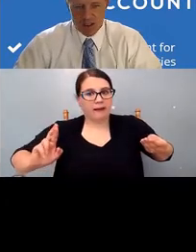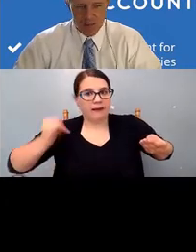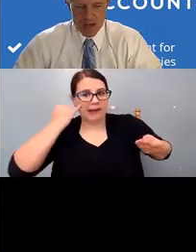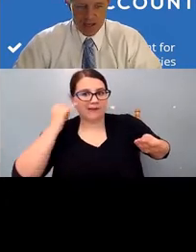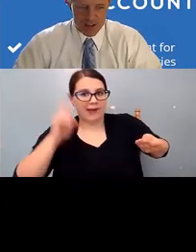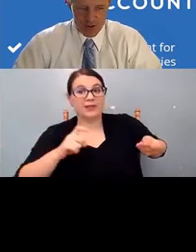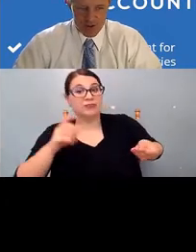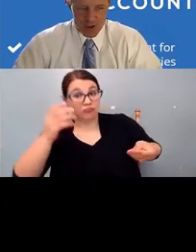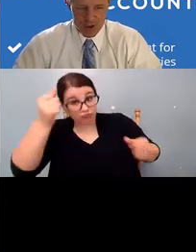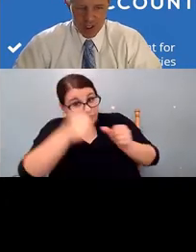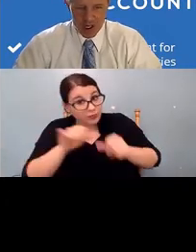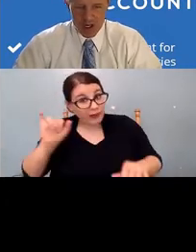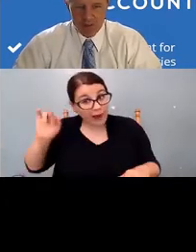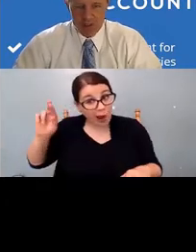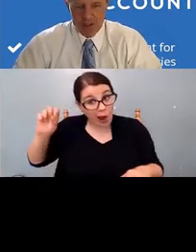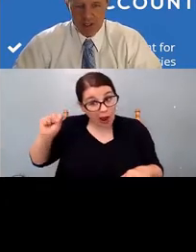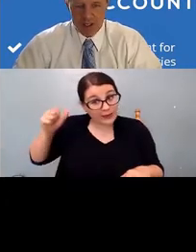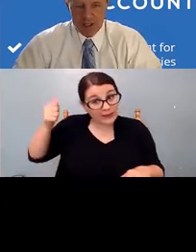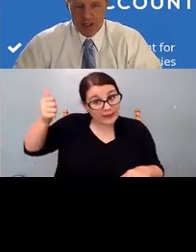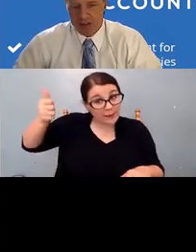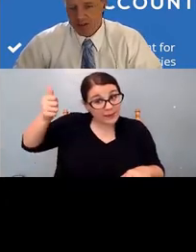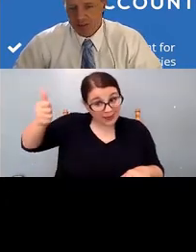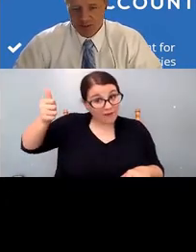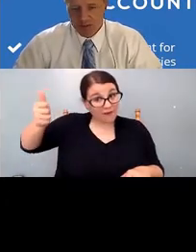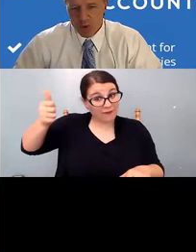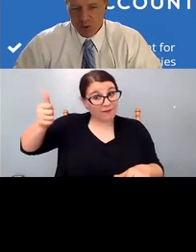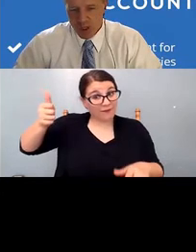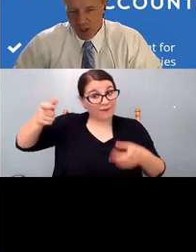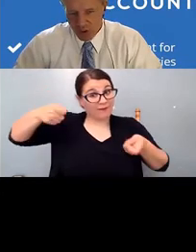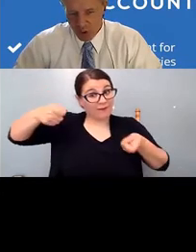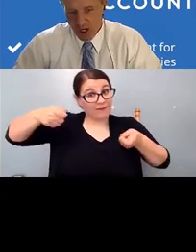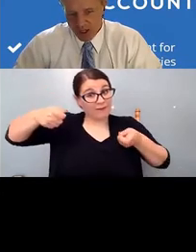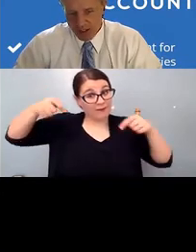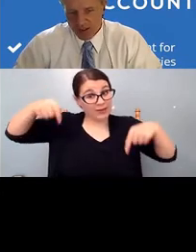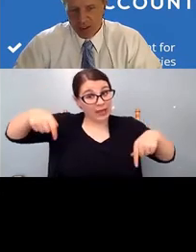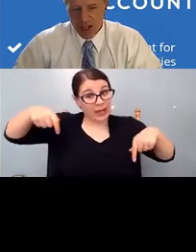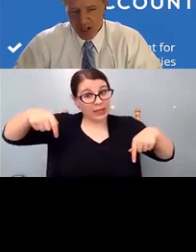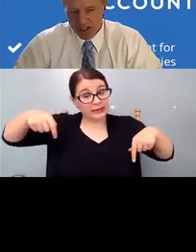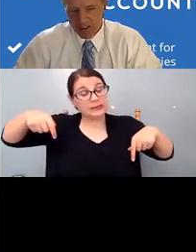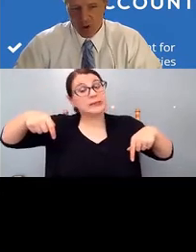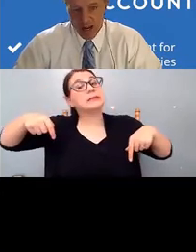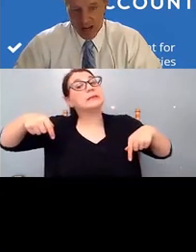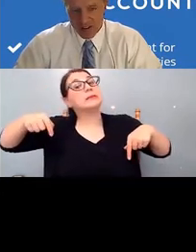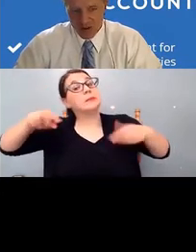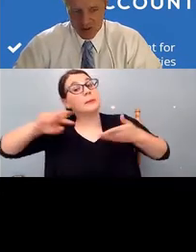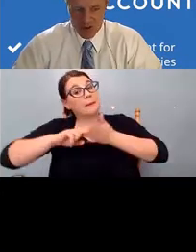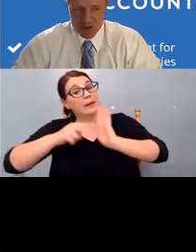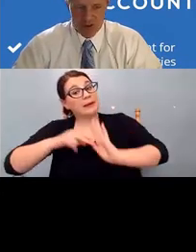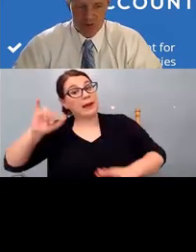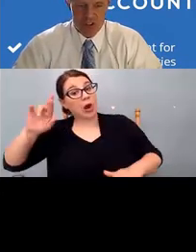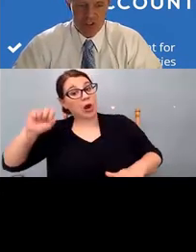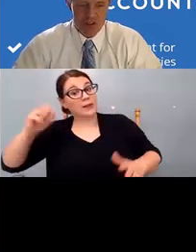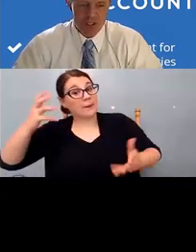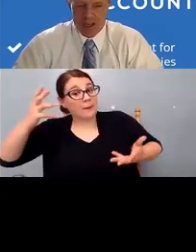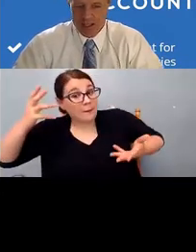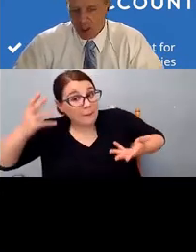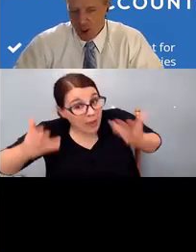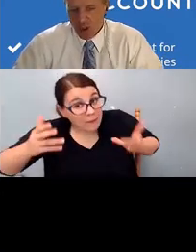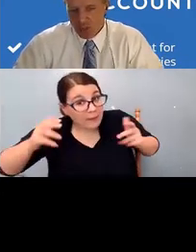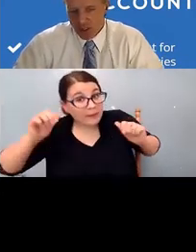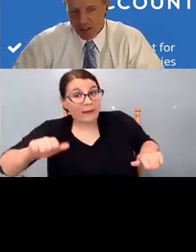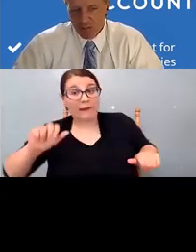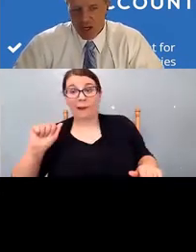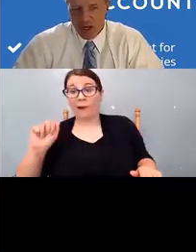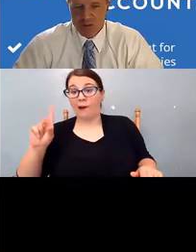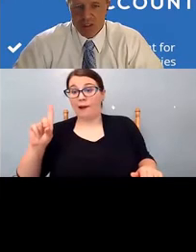could come back at some future time and you know, we all hate the word audit, but audit or ask for further information. And that